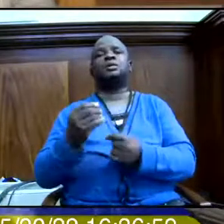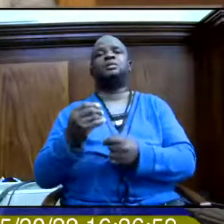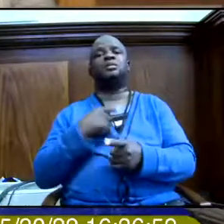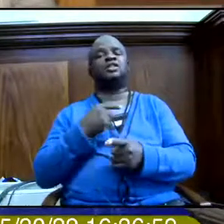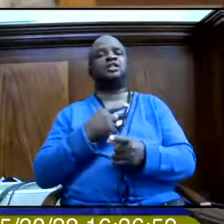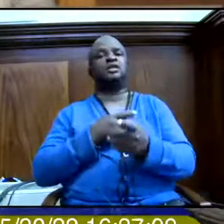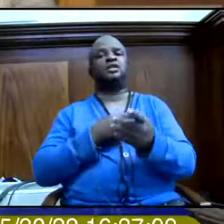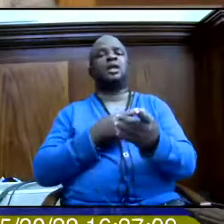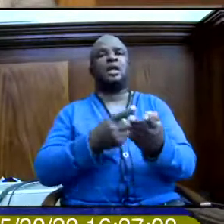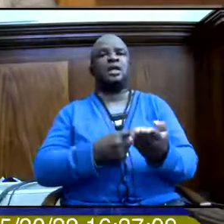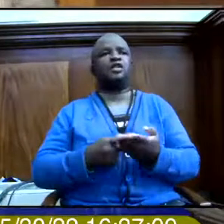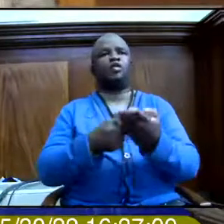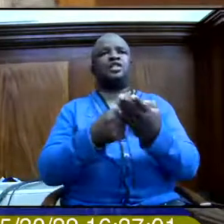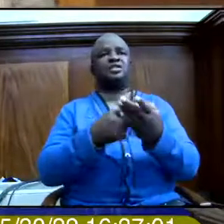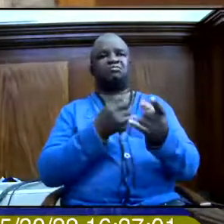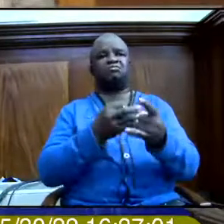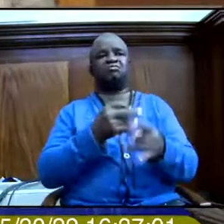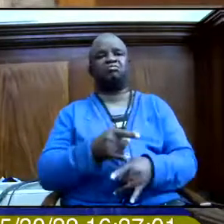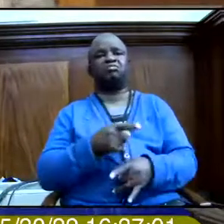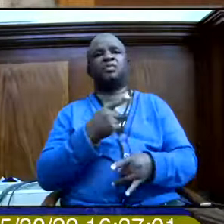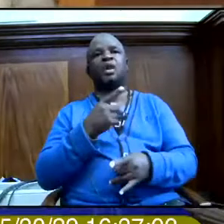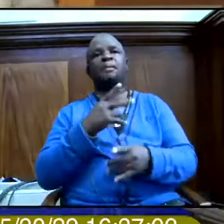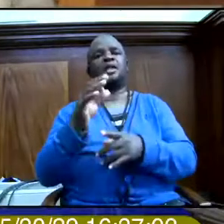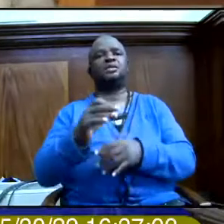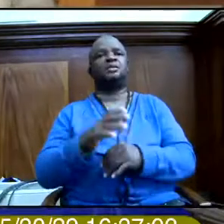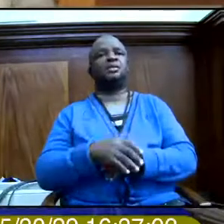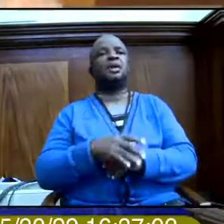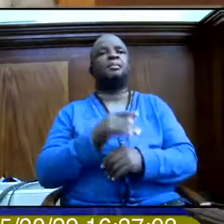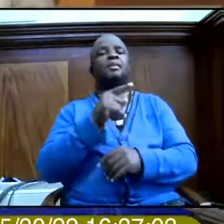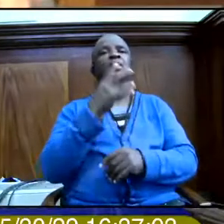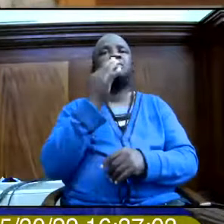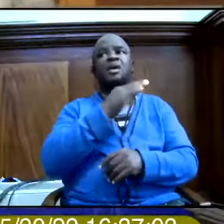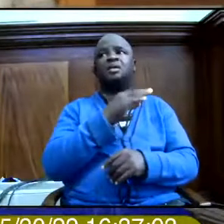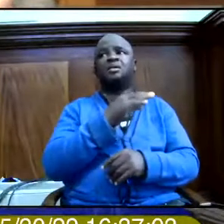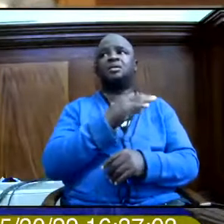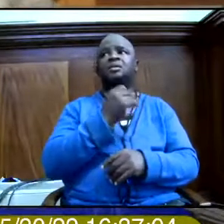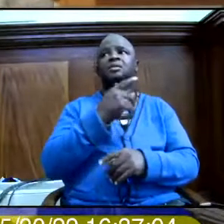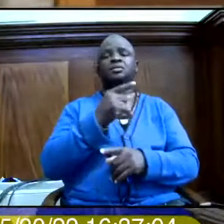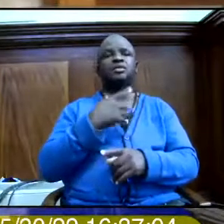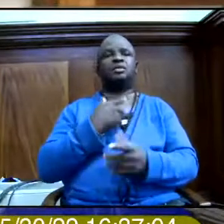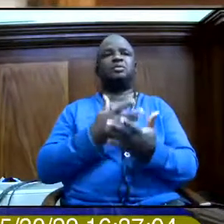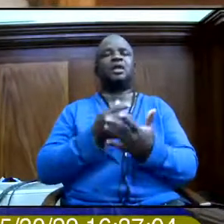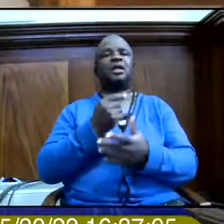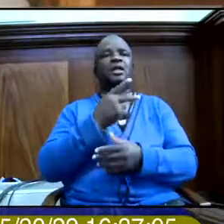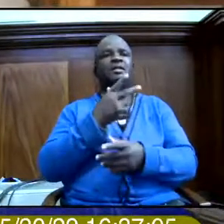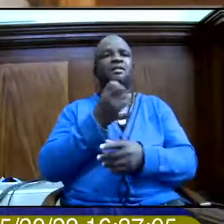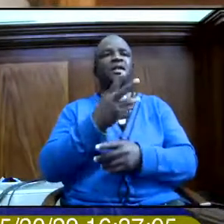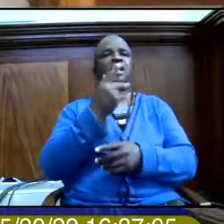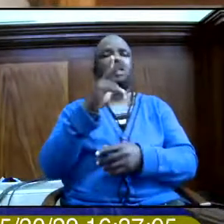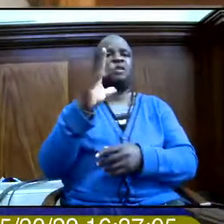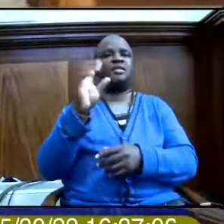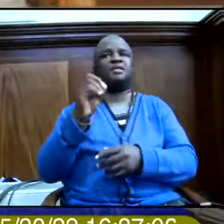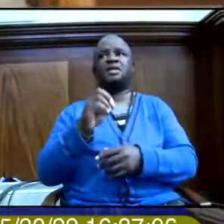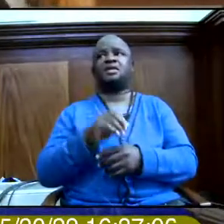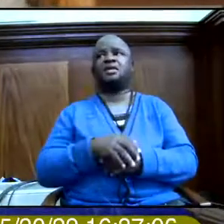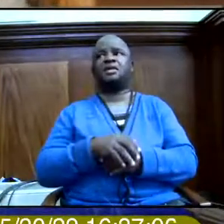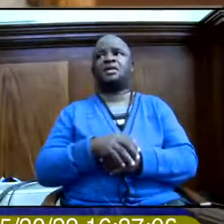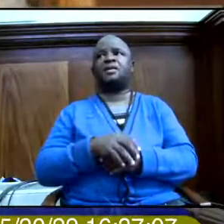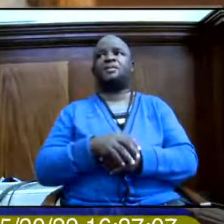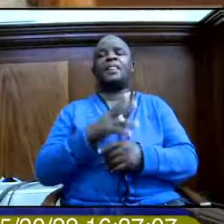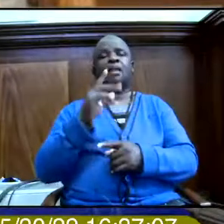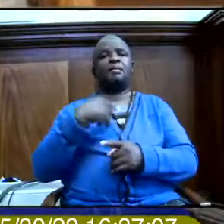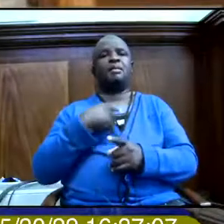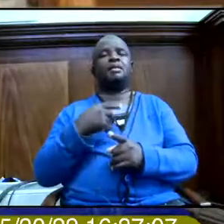percentages siberian steel water now is saying and we are offering 850. we must push all the